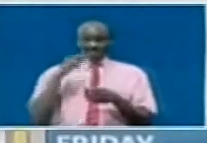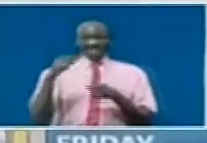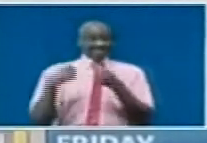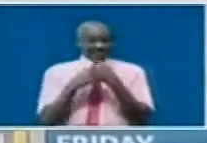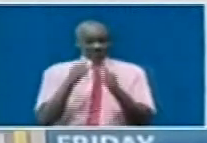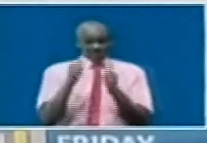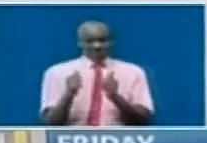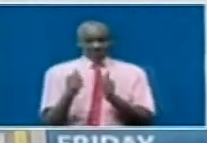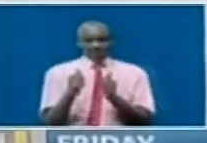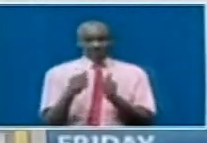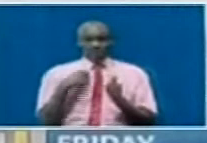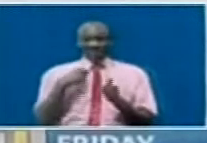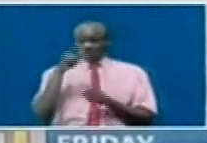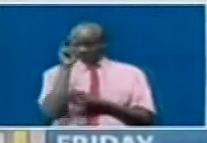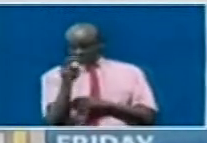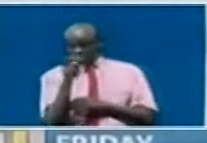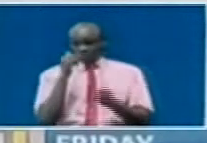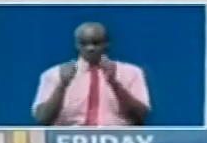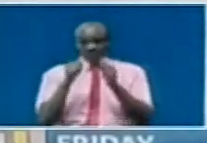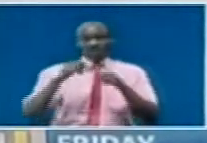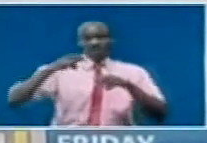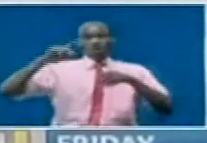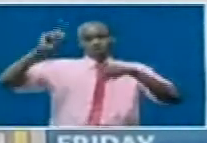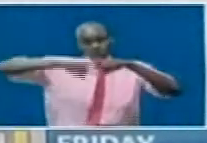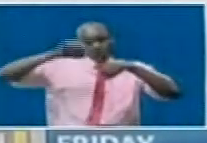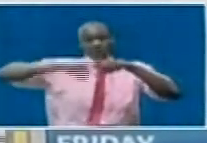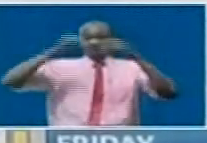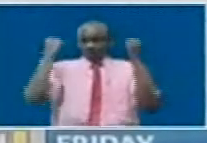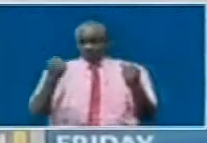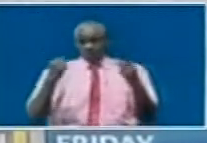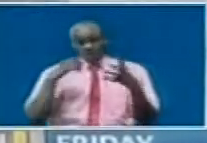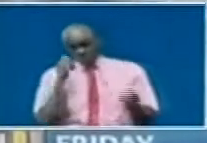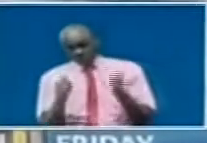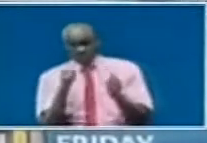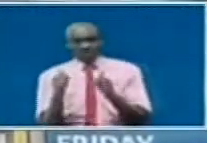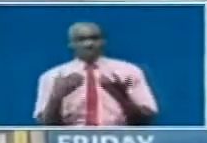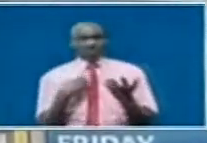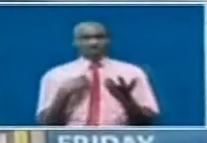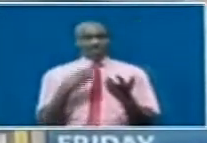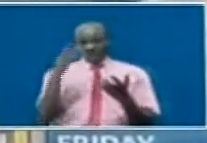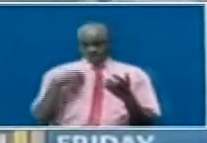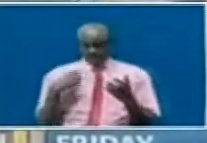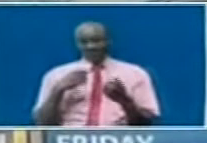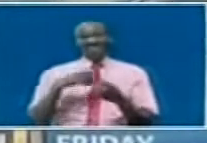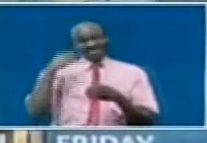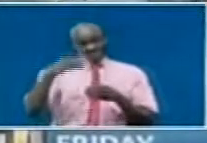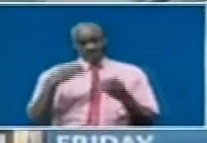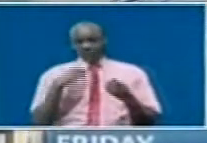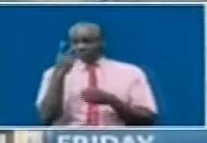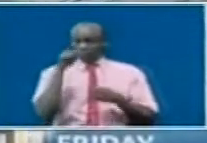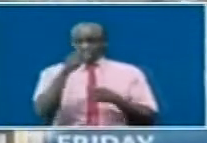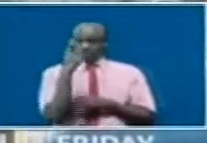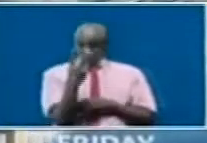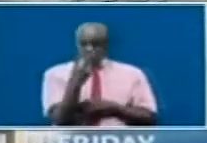was to identify which roof was strong enough or weak. Daily power production is between 2.2